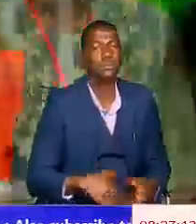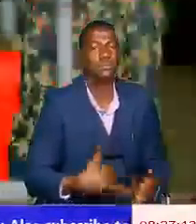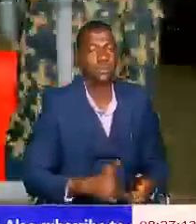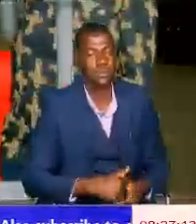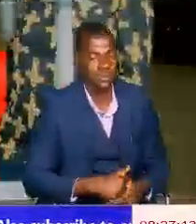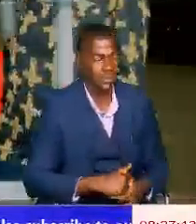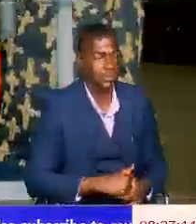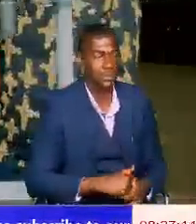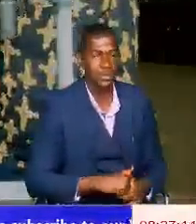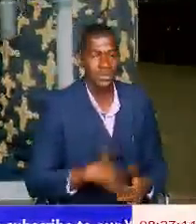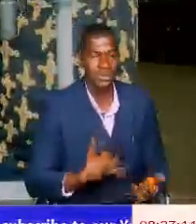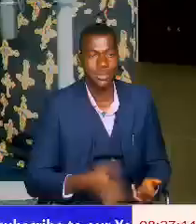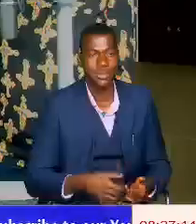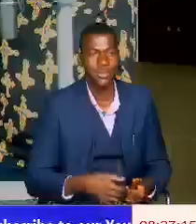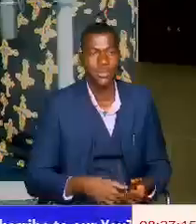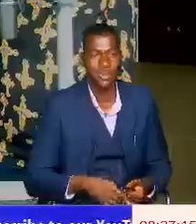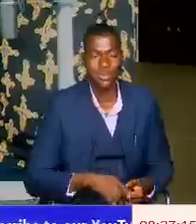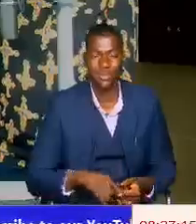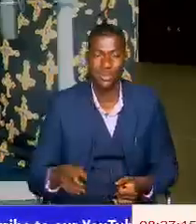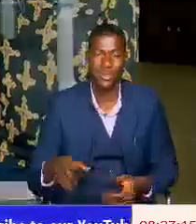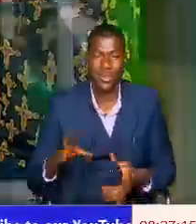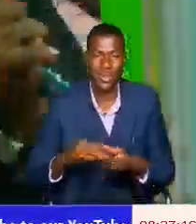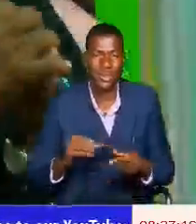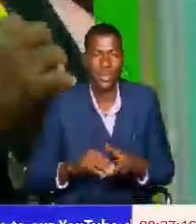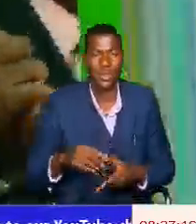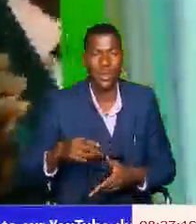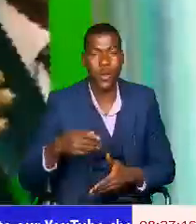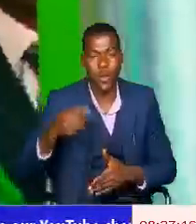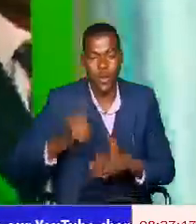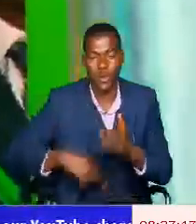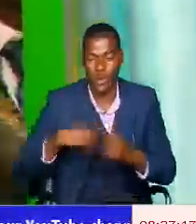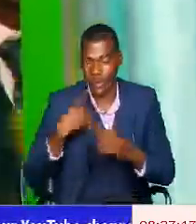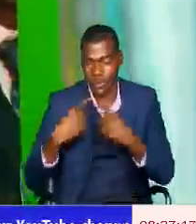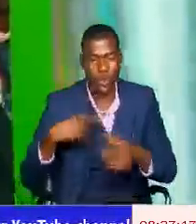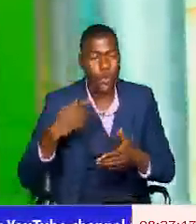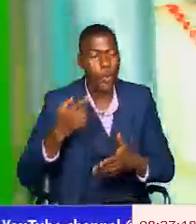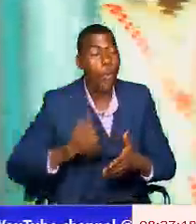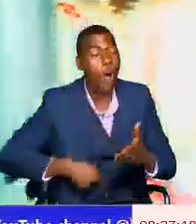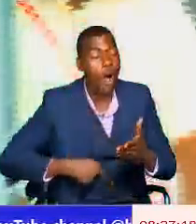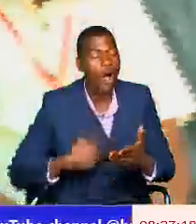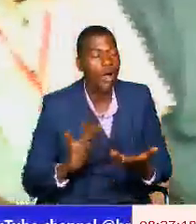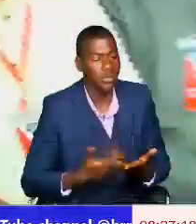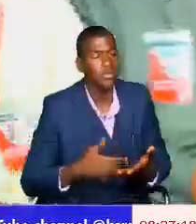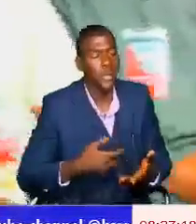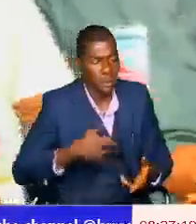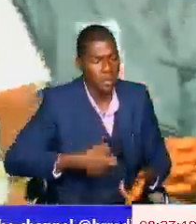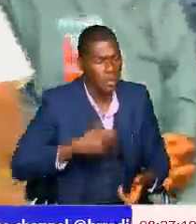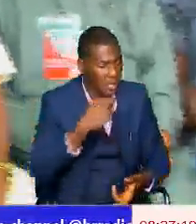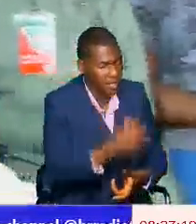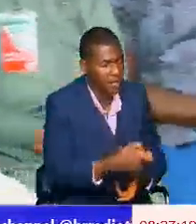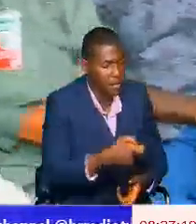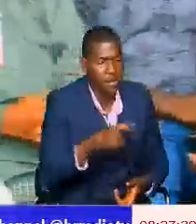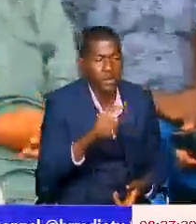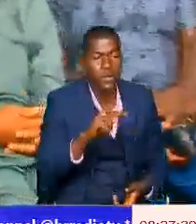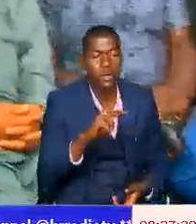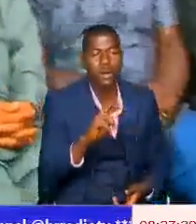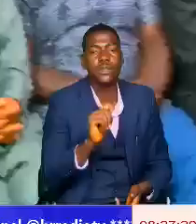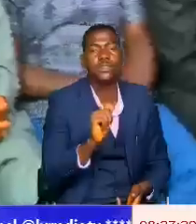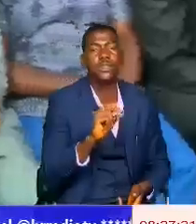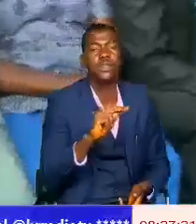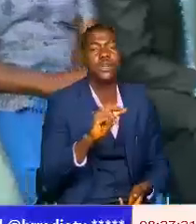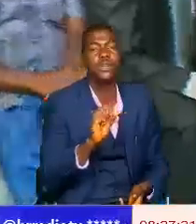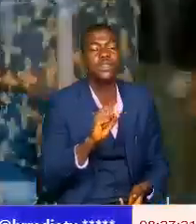So, you say that's the way you talk now, waiting. Transfer allowance. Give you transfer allowance, movement allowance,